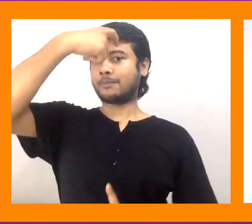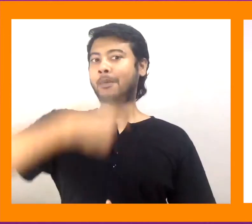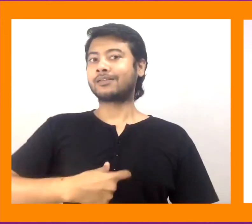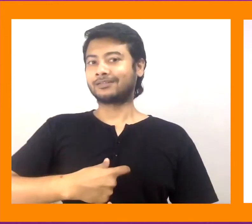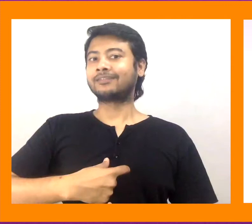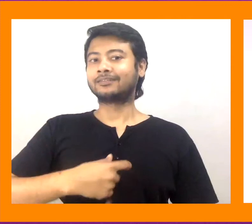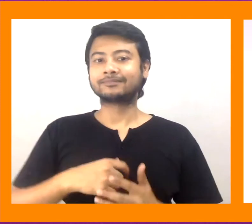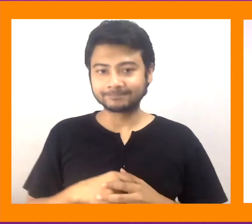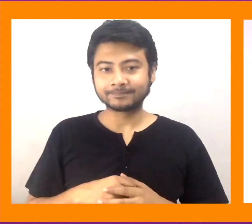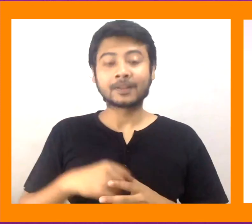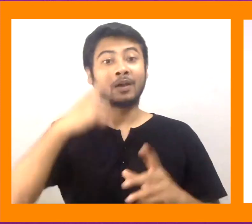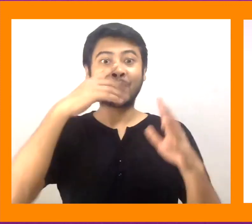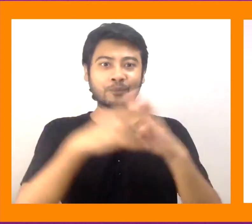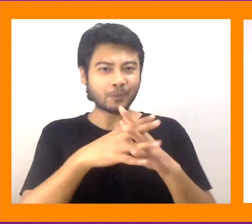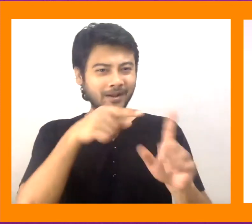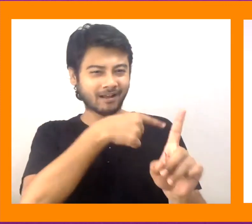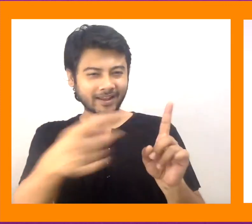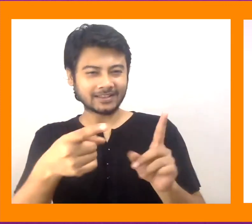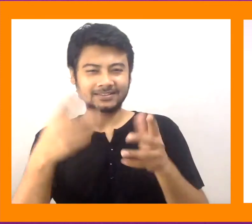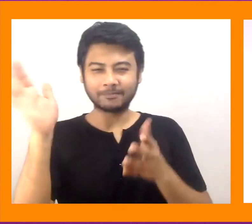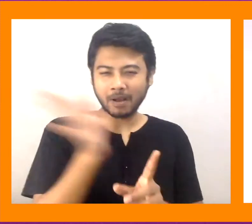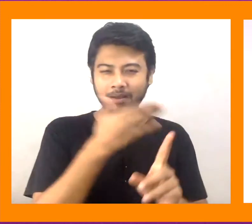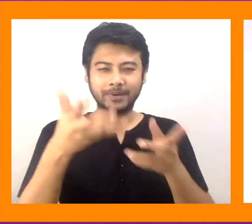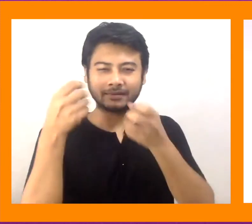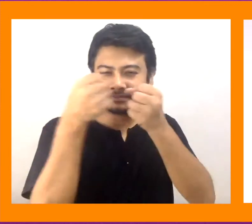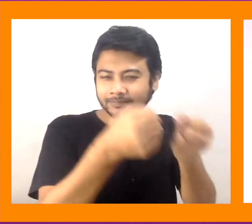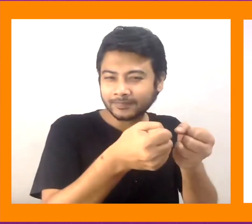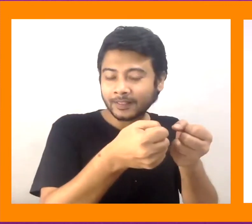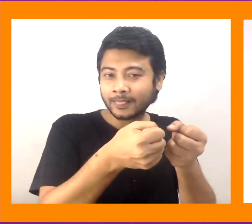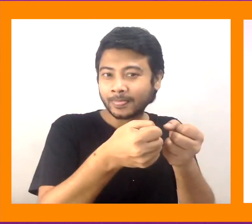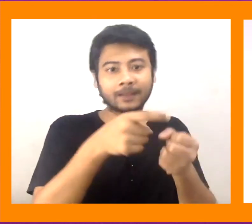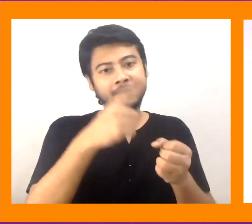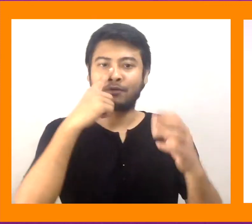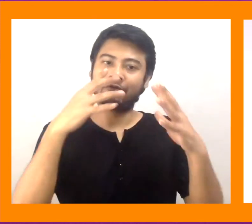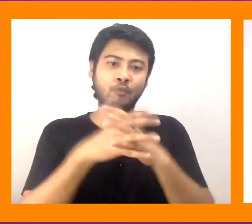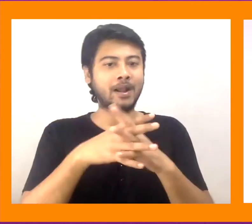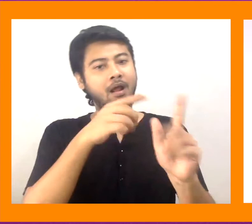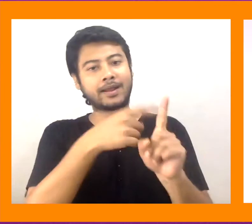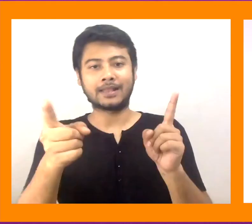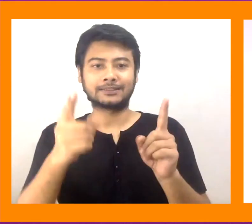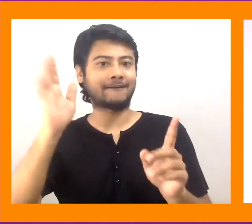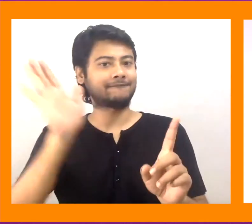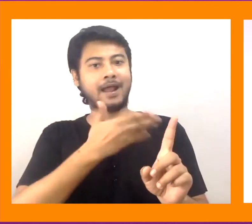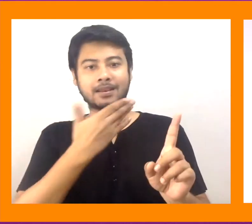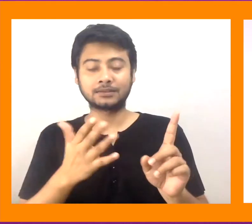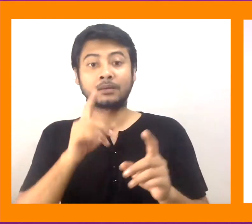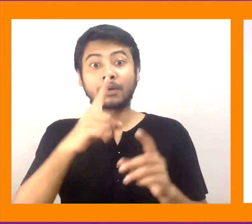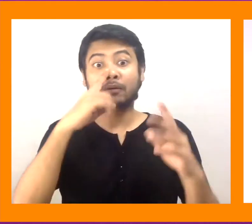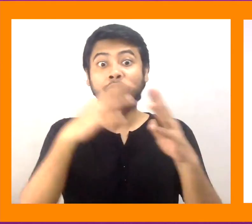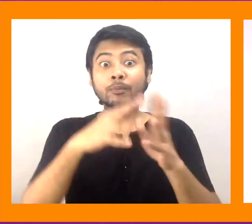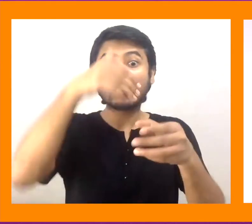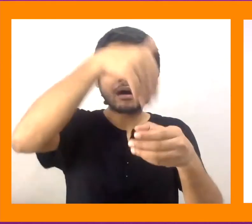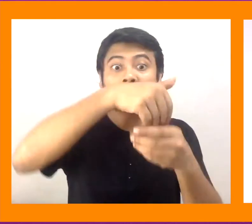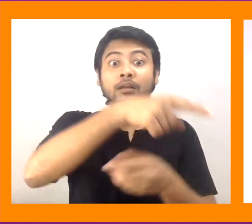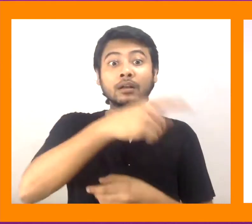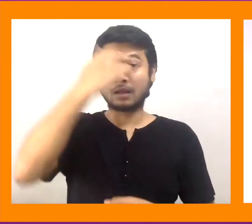woman might be seen as a form of gender based violence. But if the woman happens to be queer, trans, disabled,